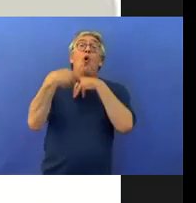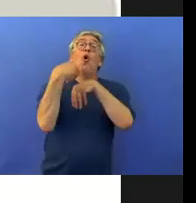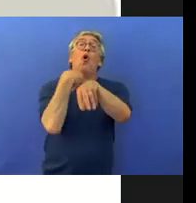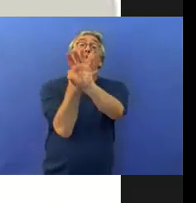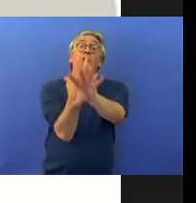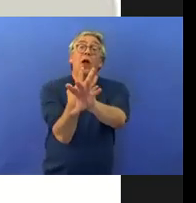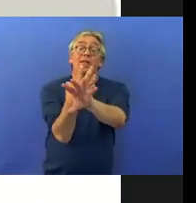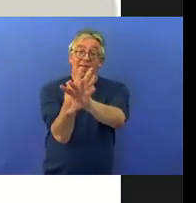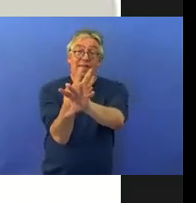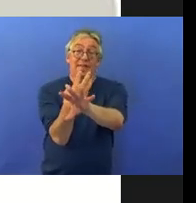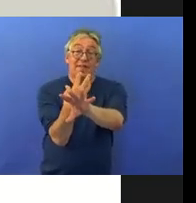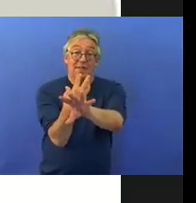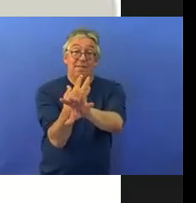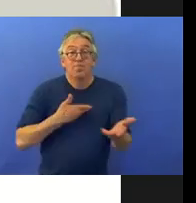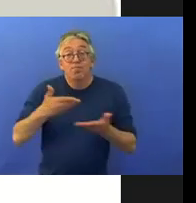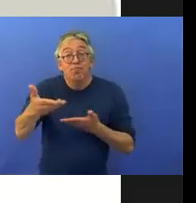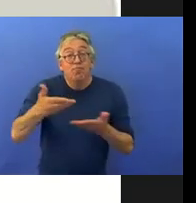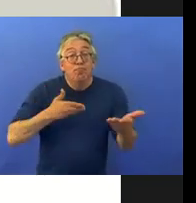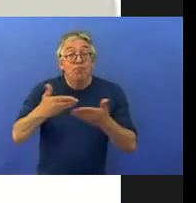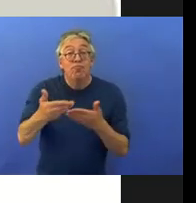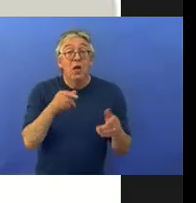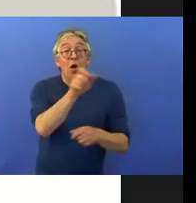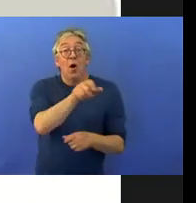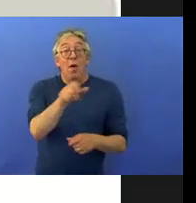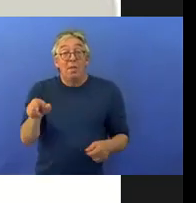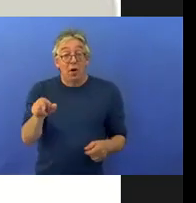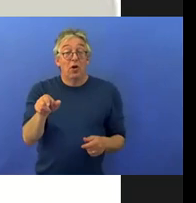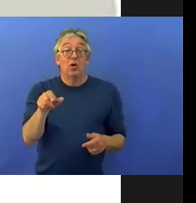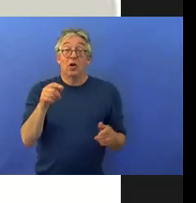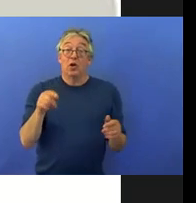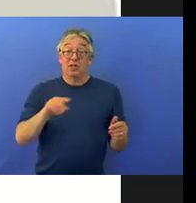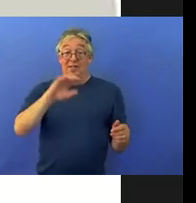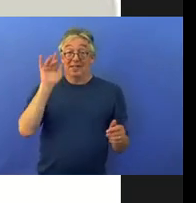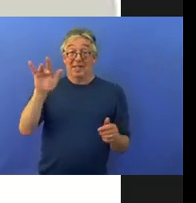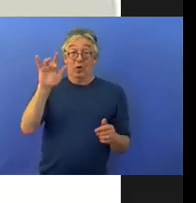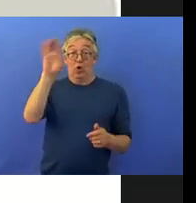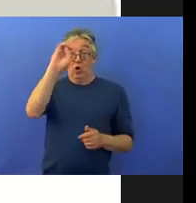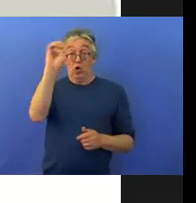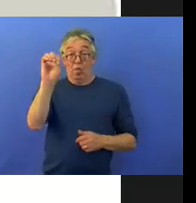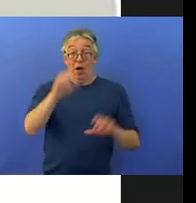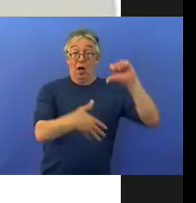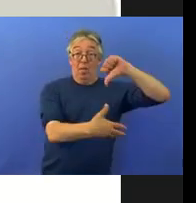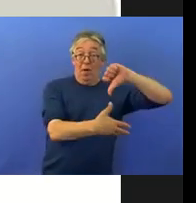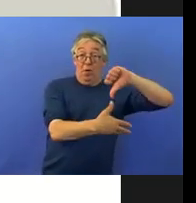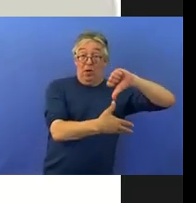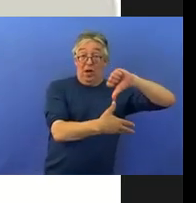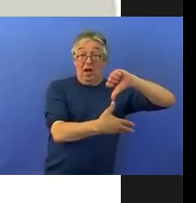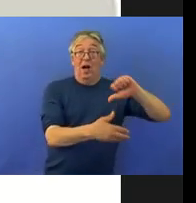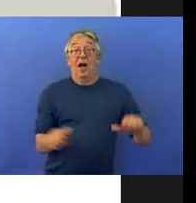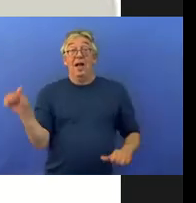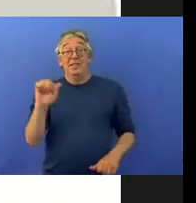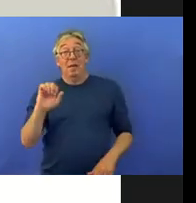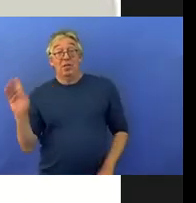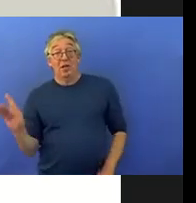psychosocial and intellectual disabilities by regions: Central Europe, Latin America, Asia Pacific,